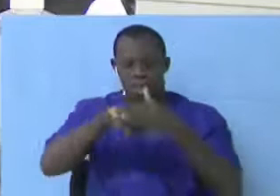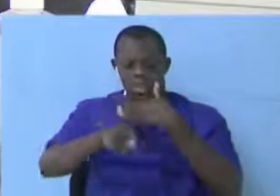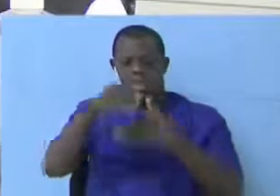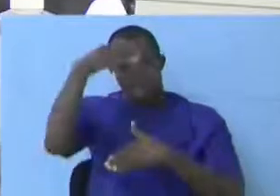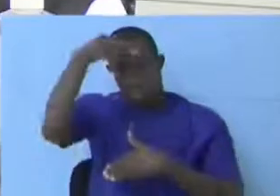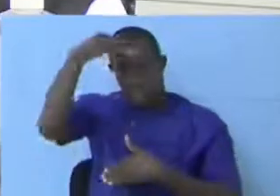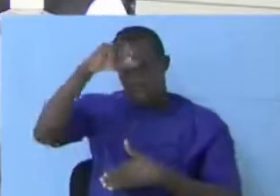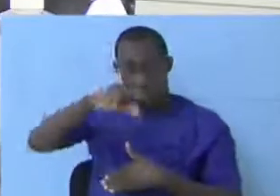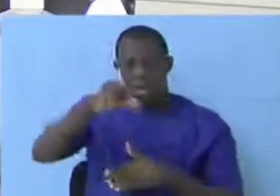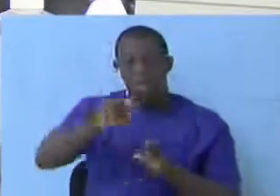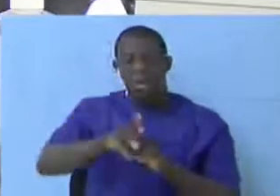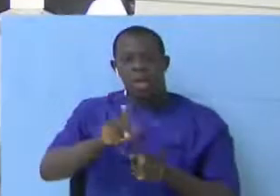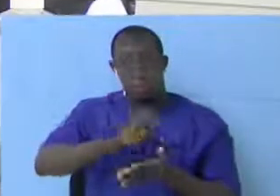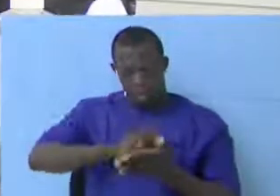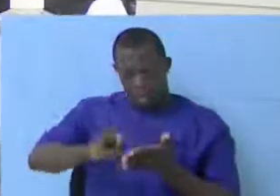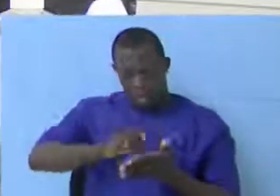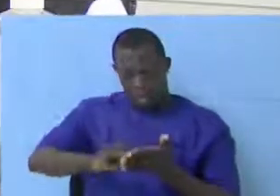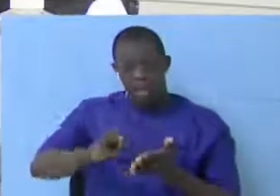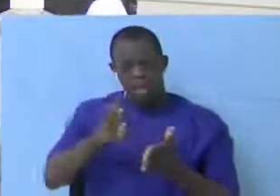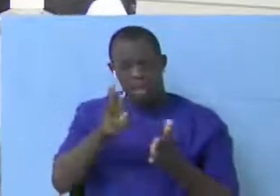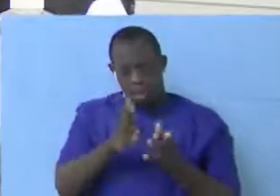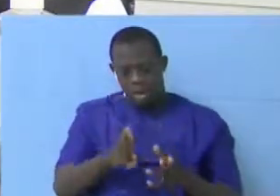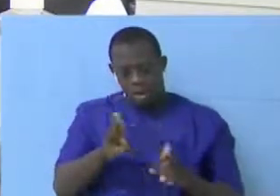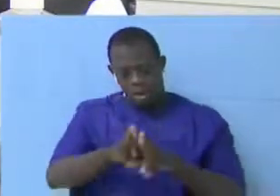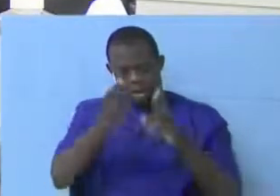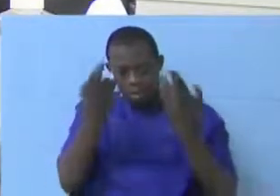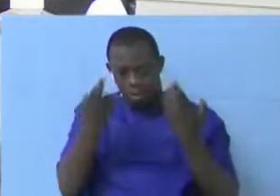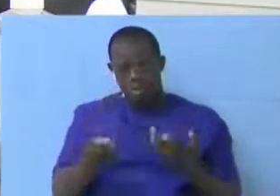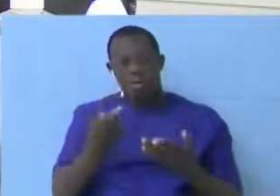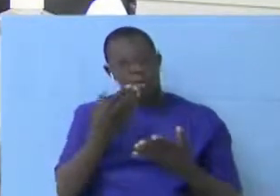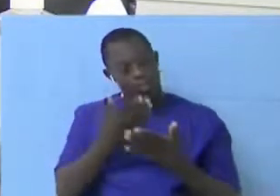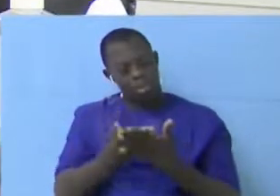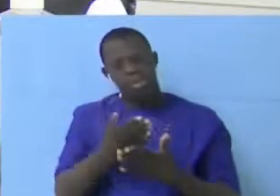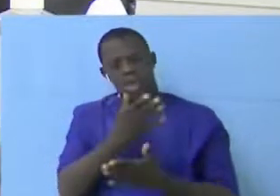will write and recommend for them to be released. And I